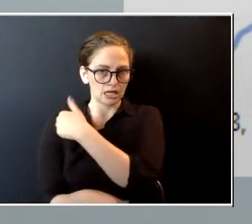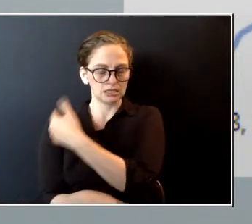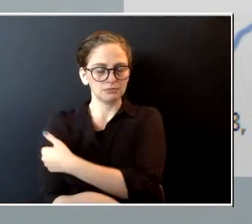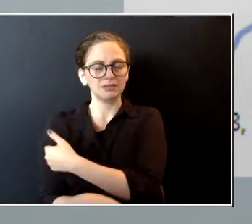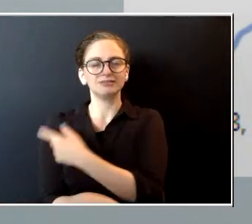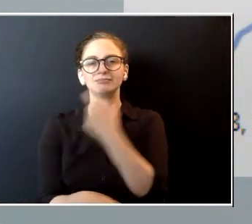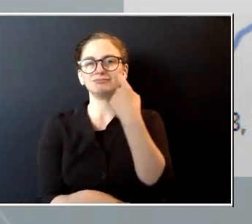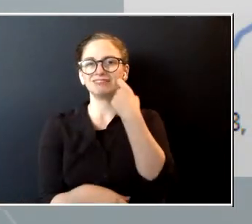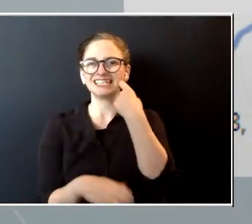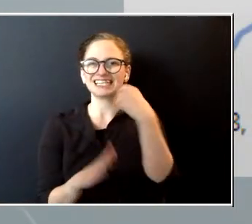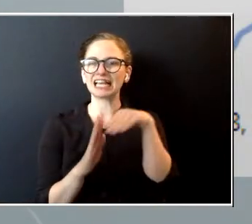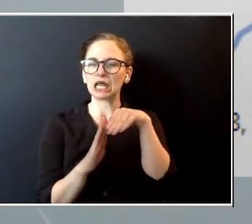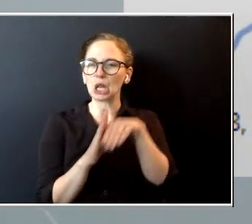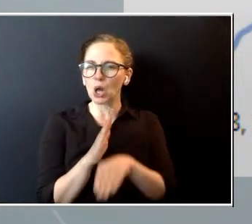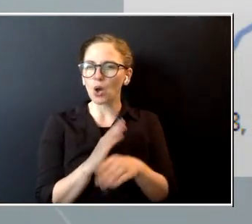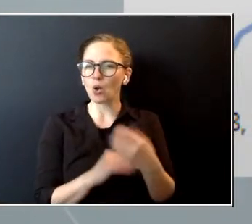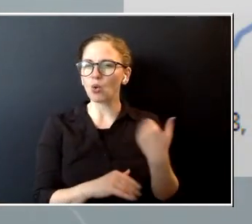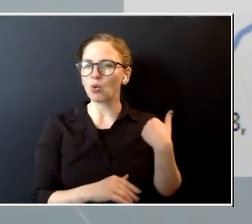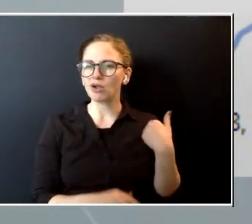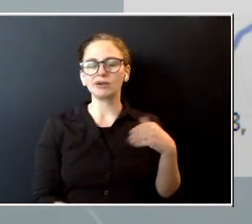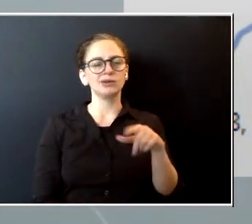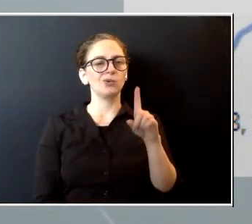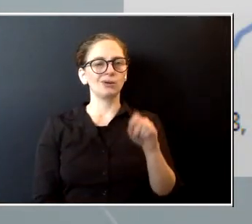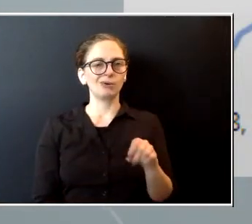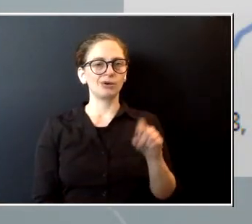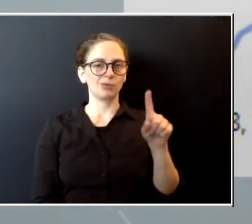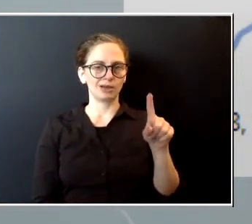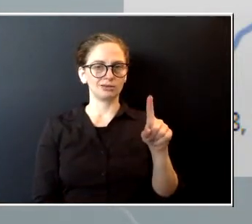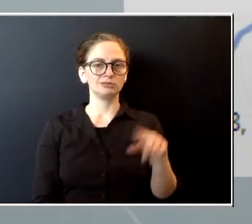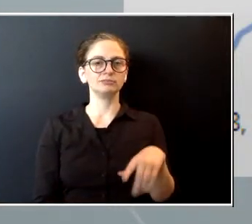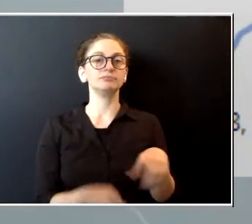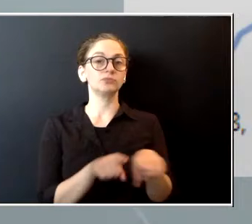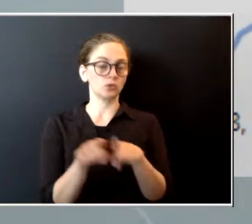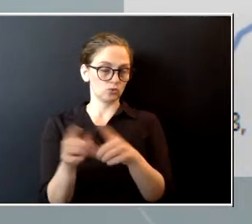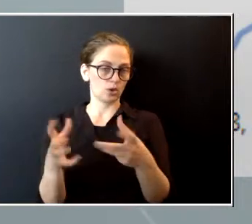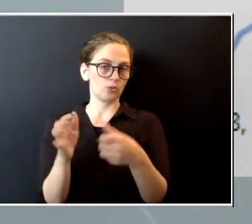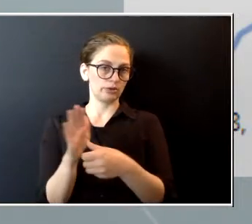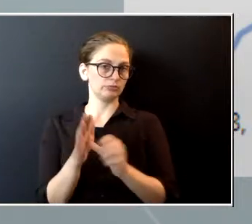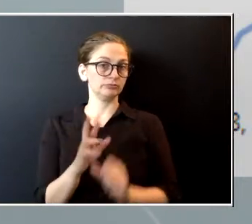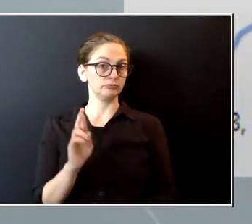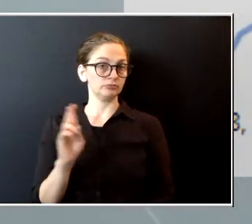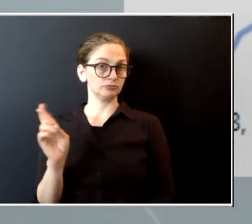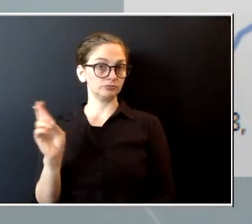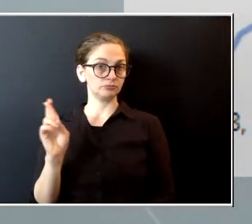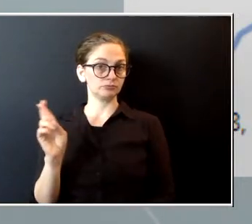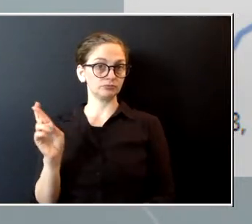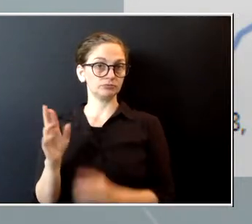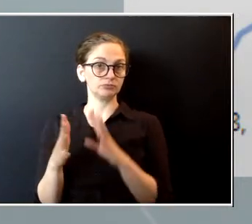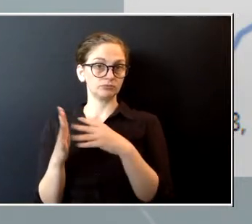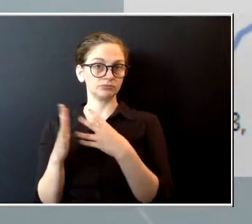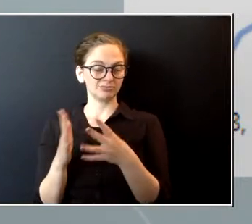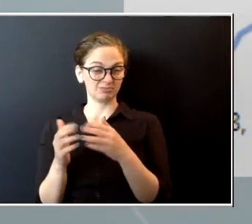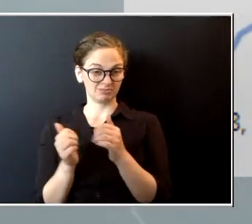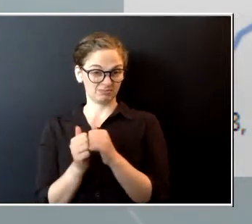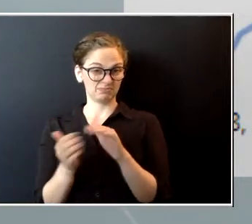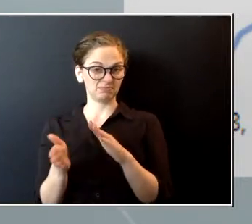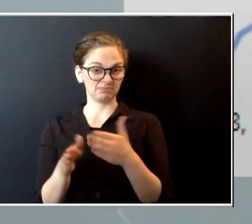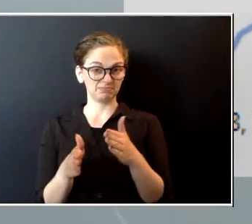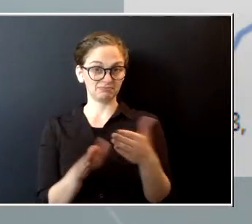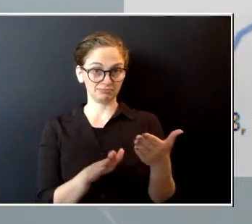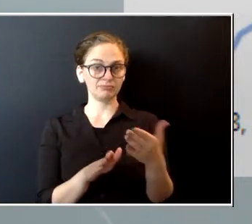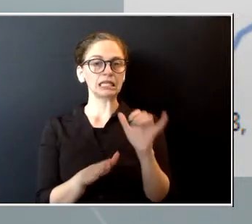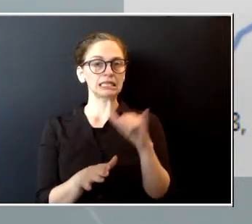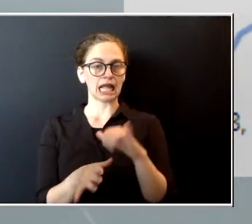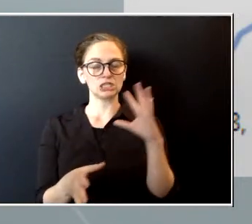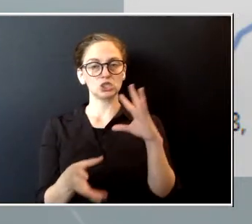like to show also is that that right graph right there with deaths. This is total deaths, or total